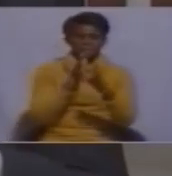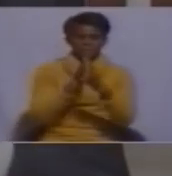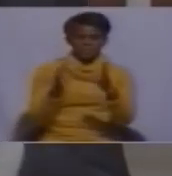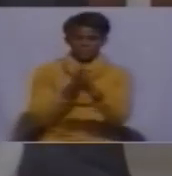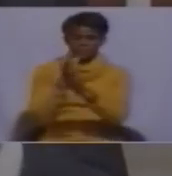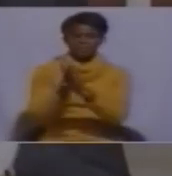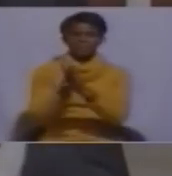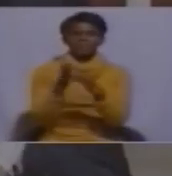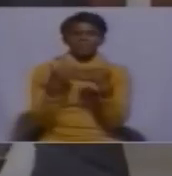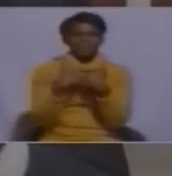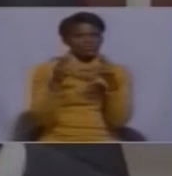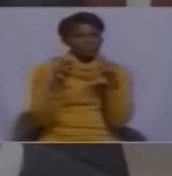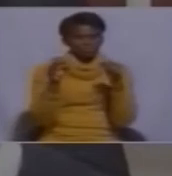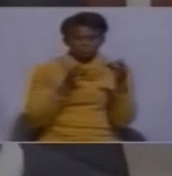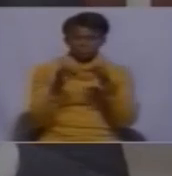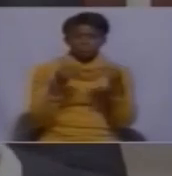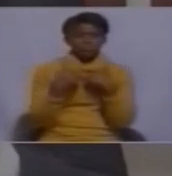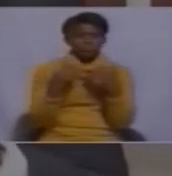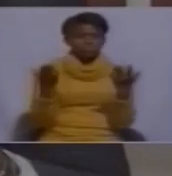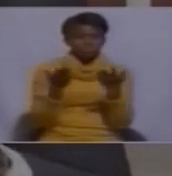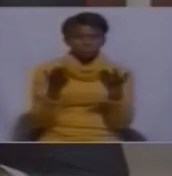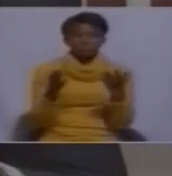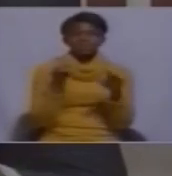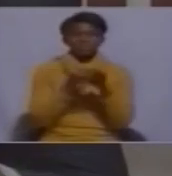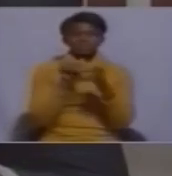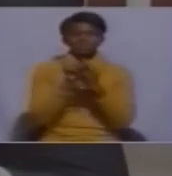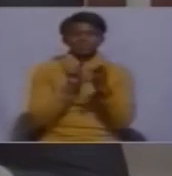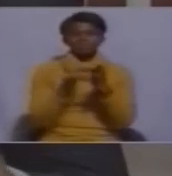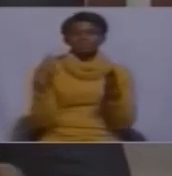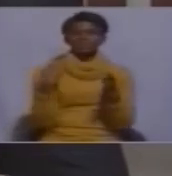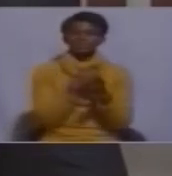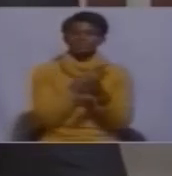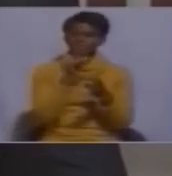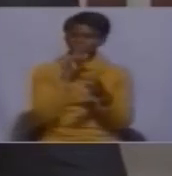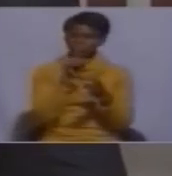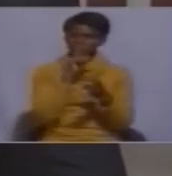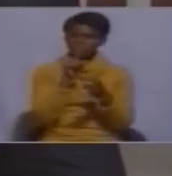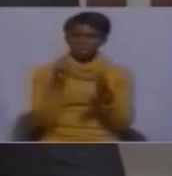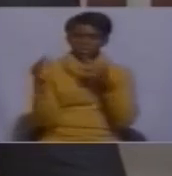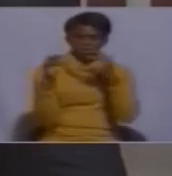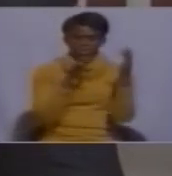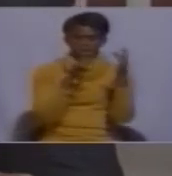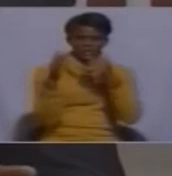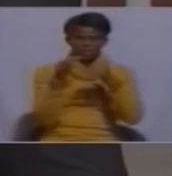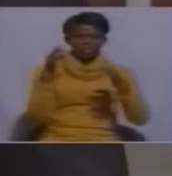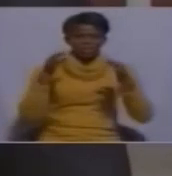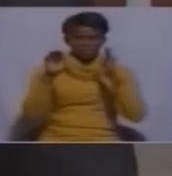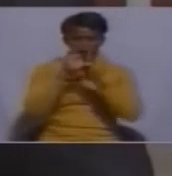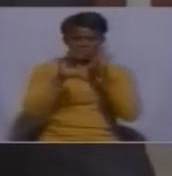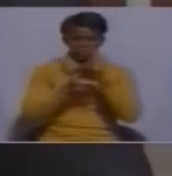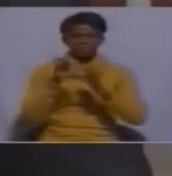So since there's no prescription yet, prescription is done by an act of parliament, surely to argue that the Constitutional Court is in place,